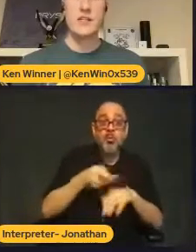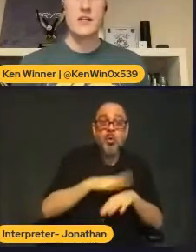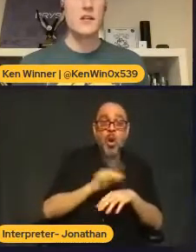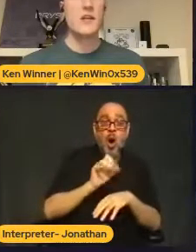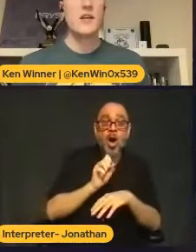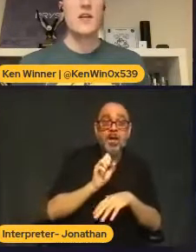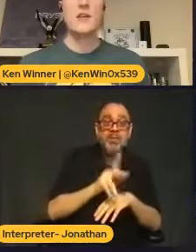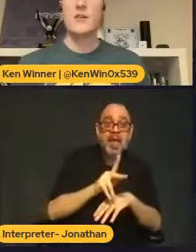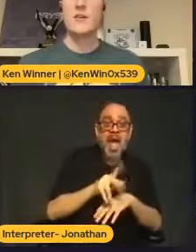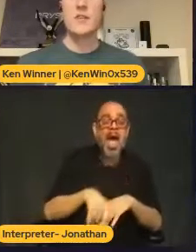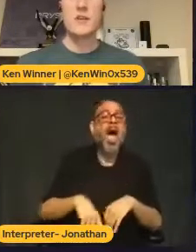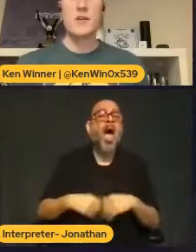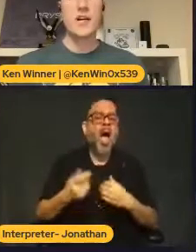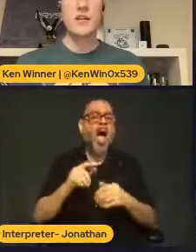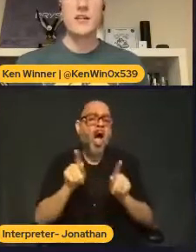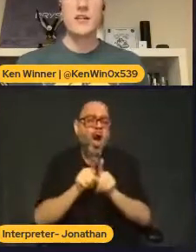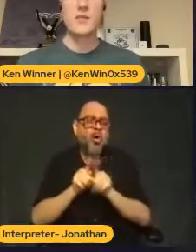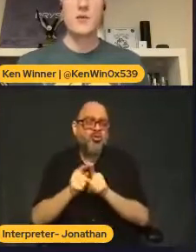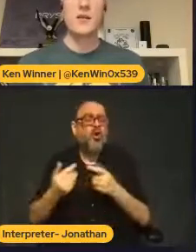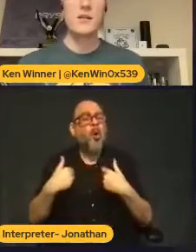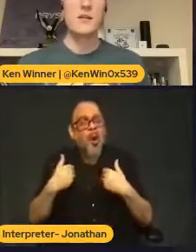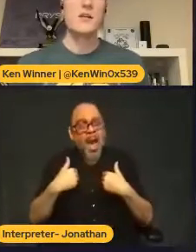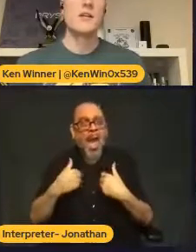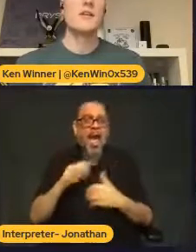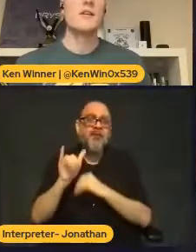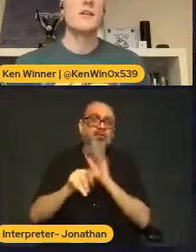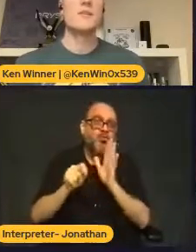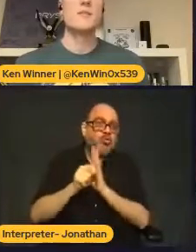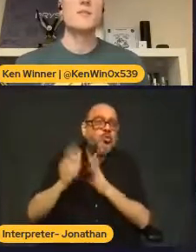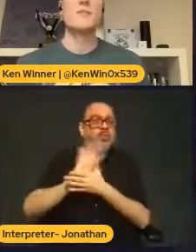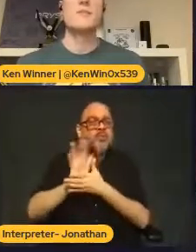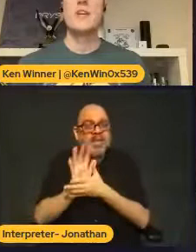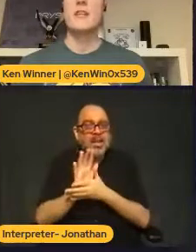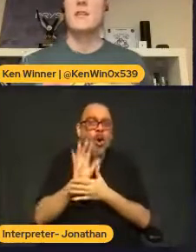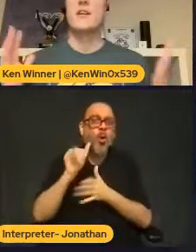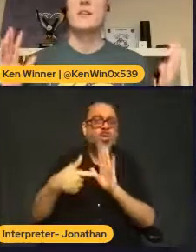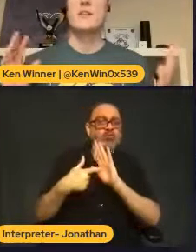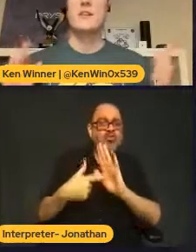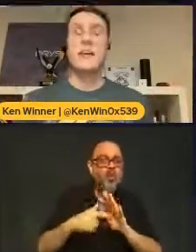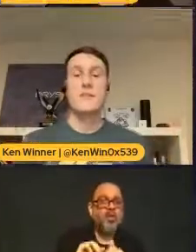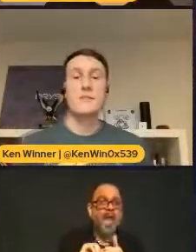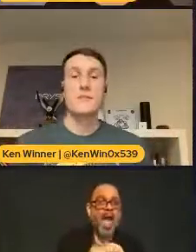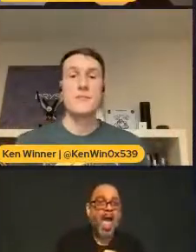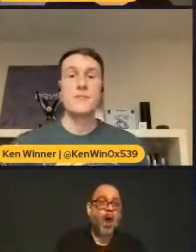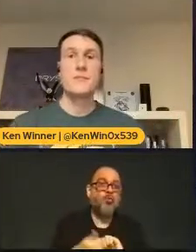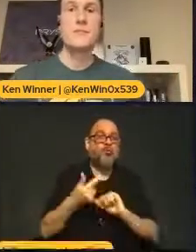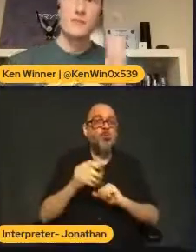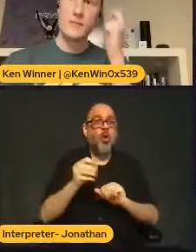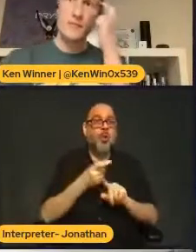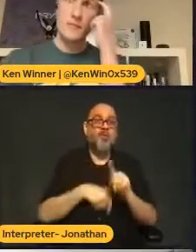0 to 60 and a YouTube video highlighting that as well. Yeah, great. That's all I have.